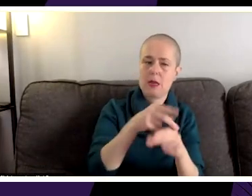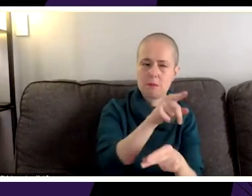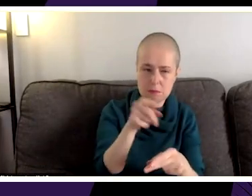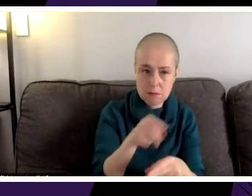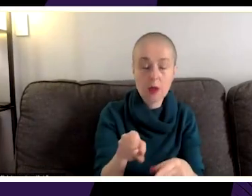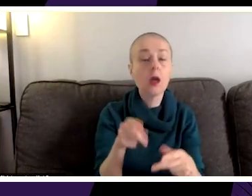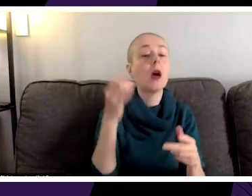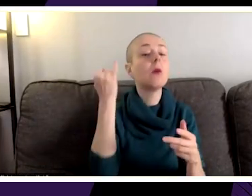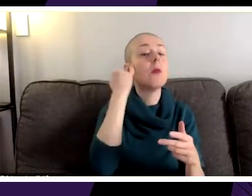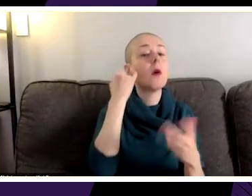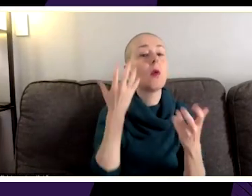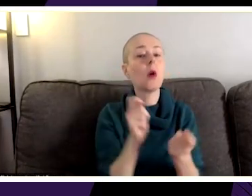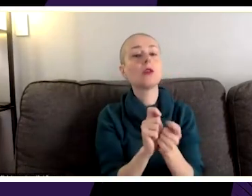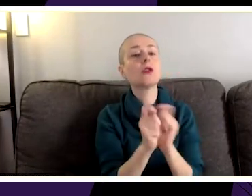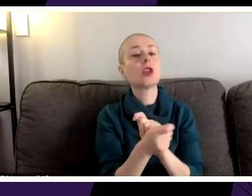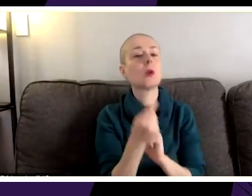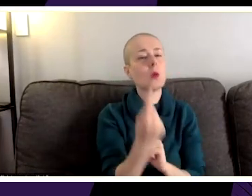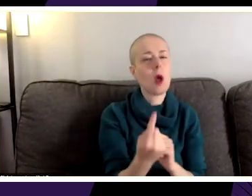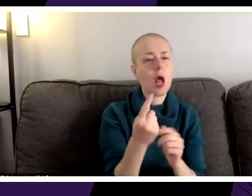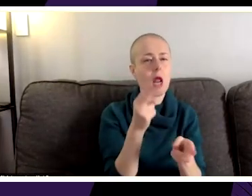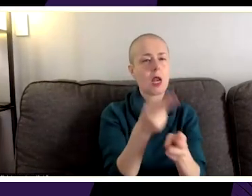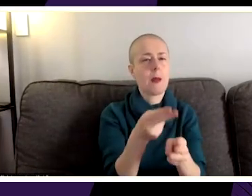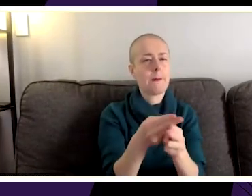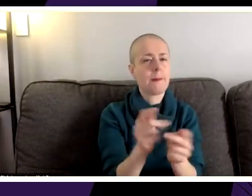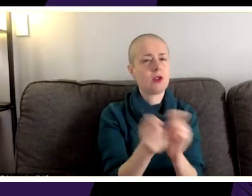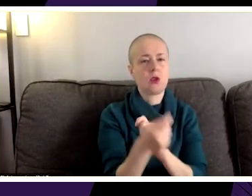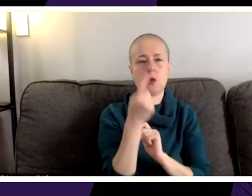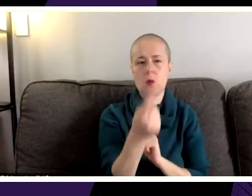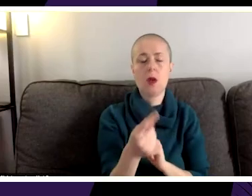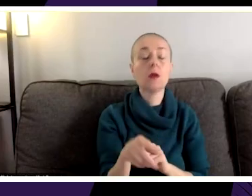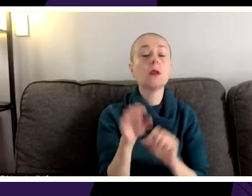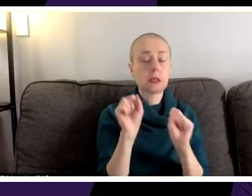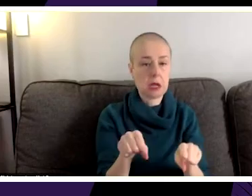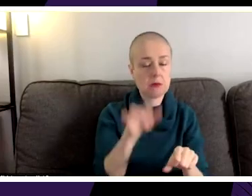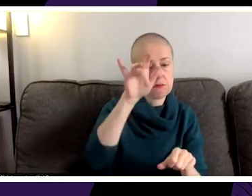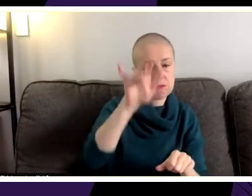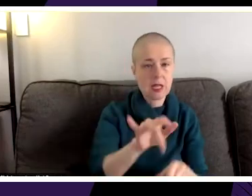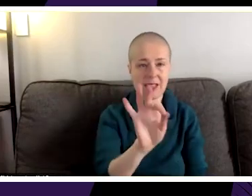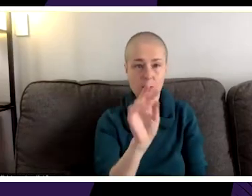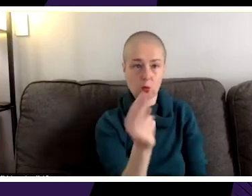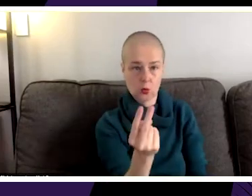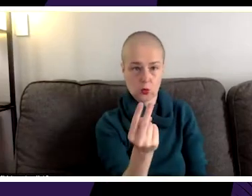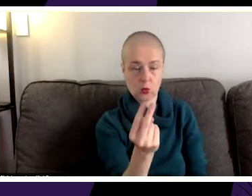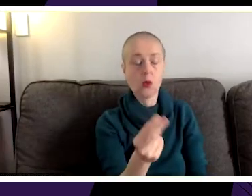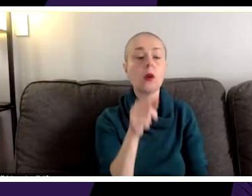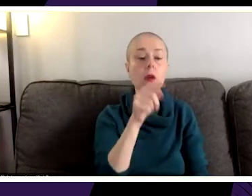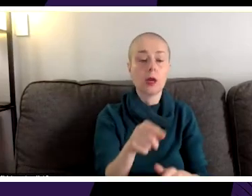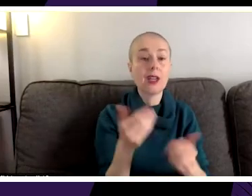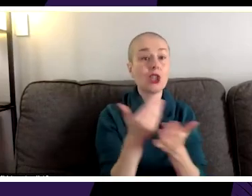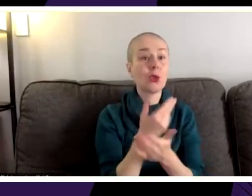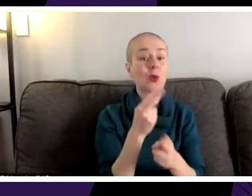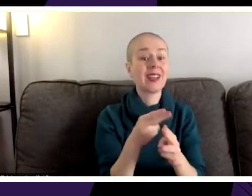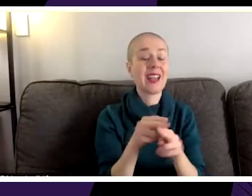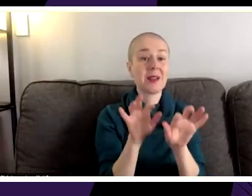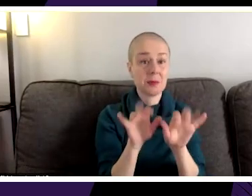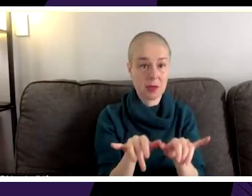rename only the global variable, I can just press the F2 button, type the new name, and the editor automatically updates every